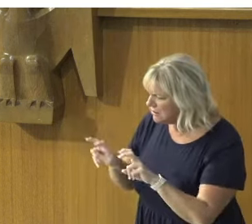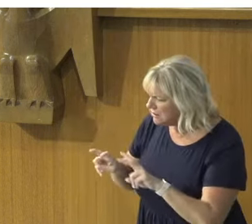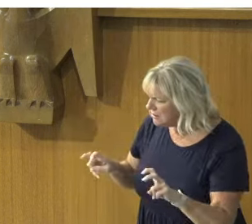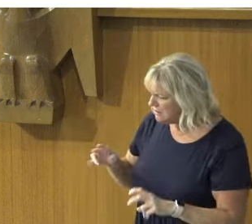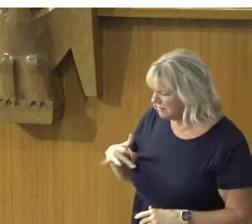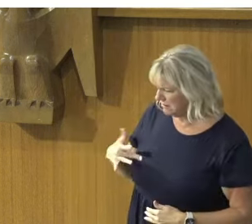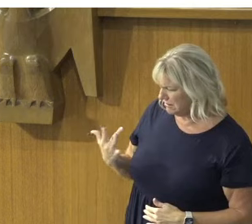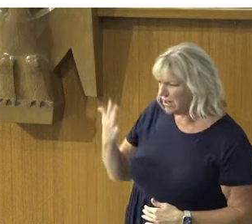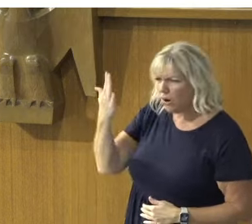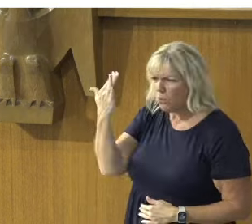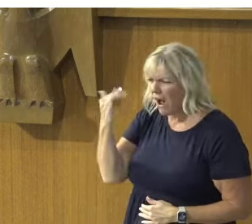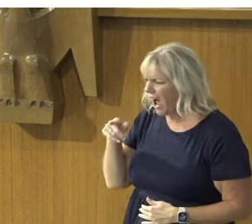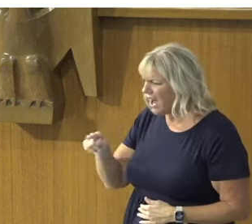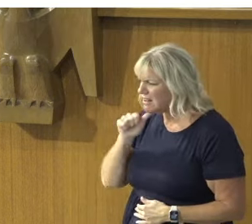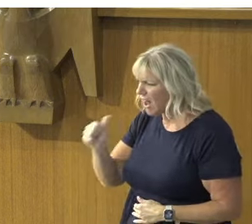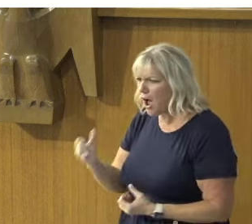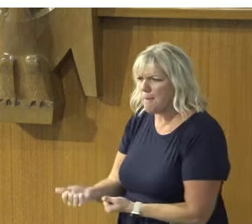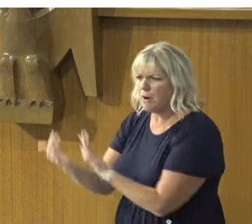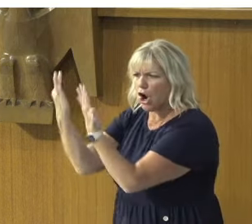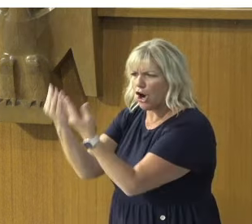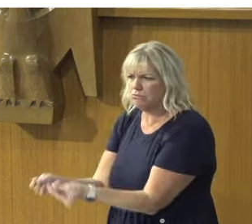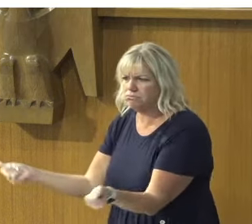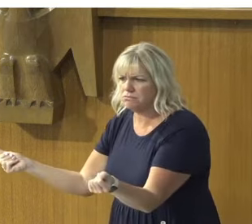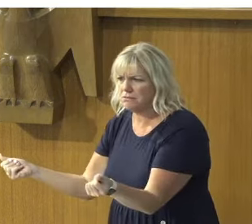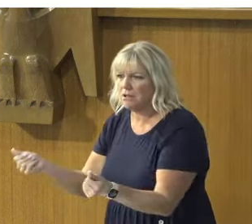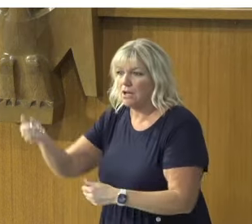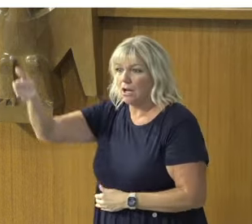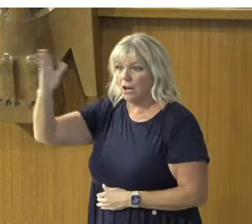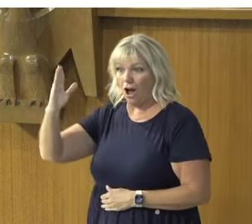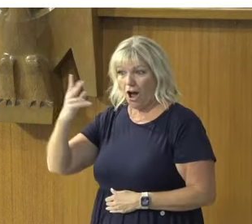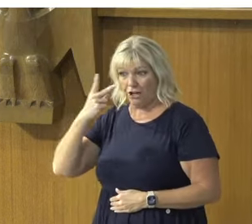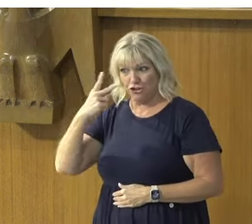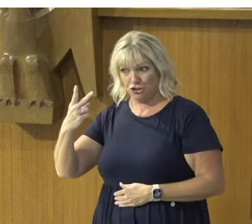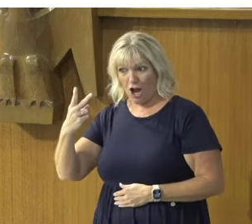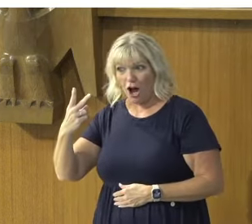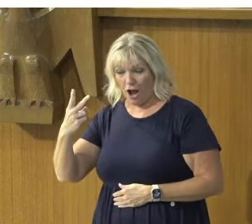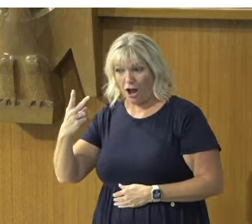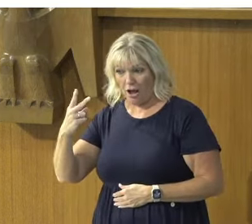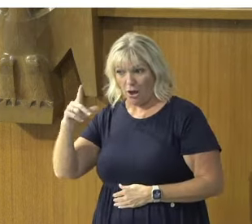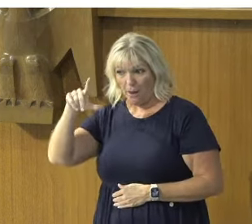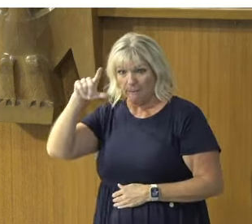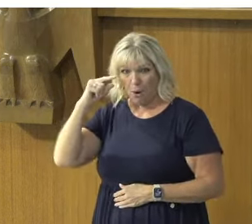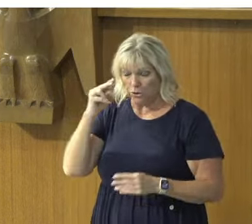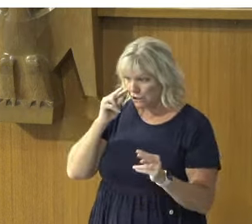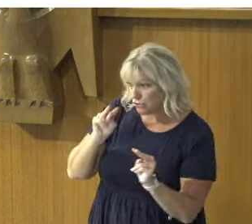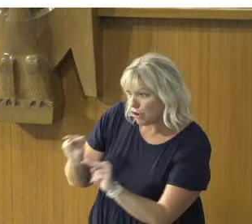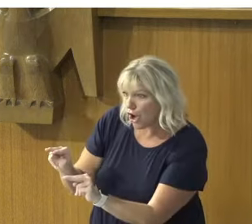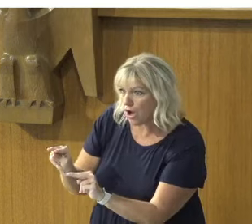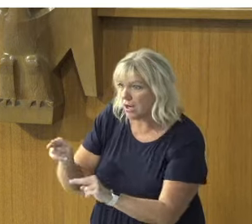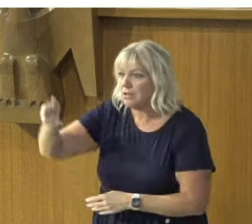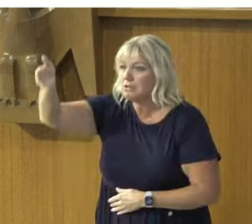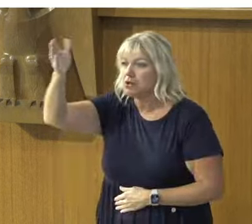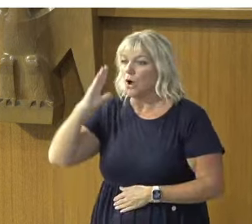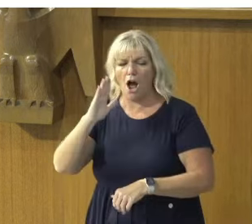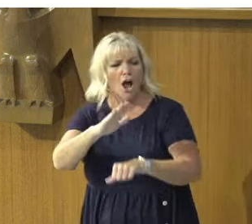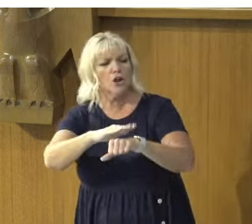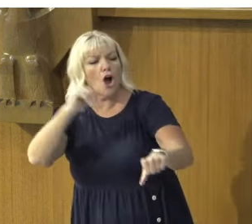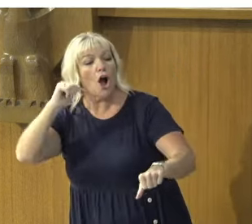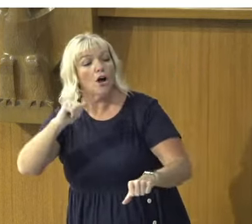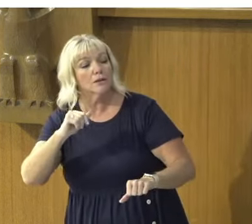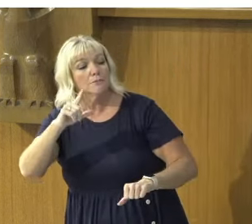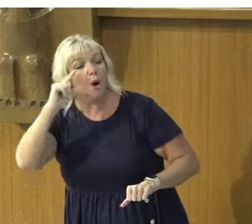why the bush is not burned up. When God saw that he had turned aside to see, God called out to him of the bush, Moses,